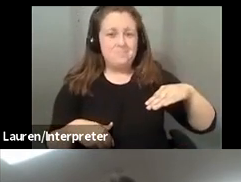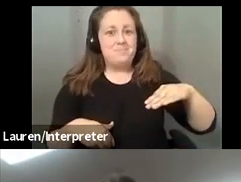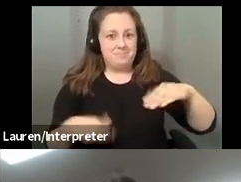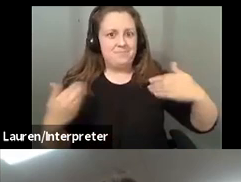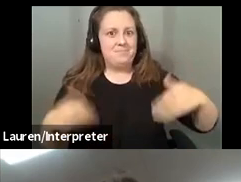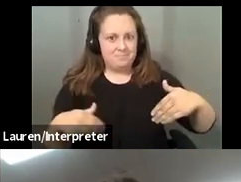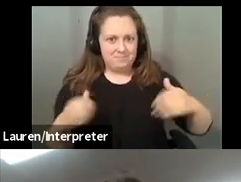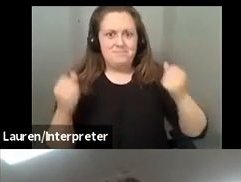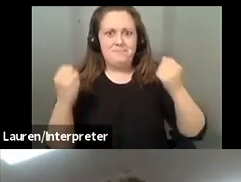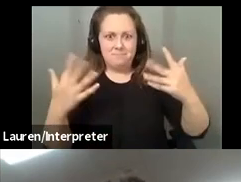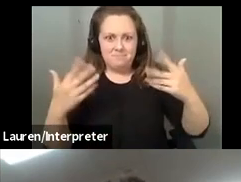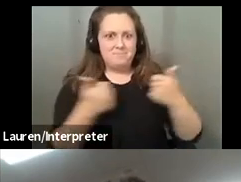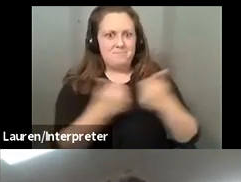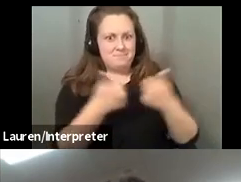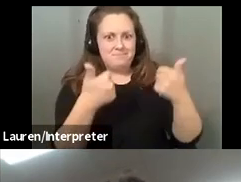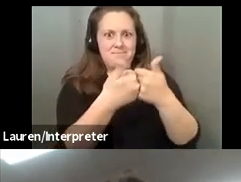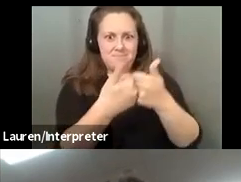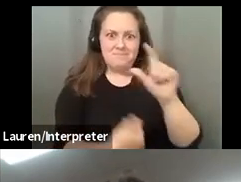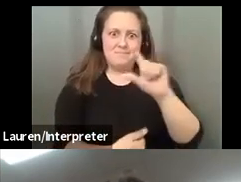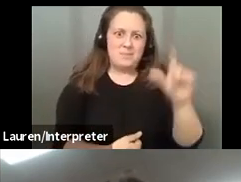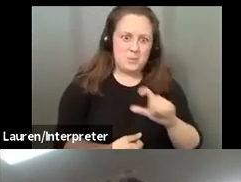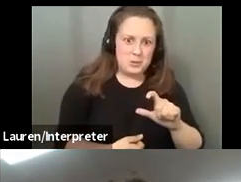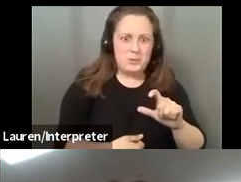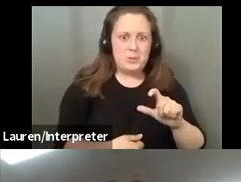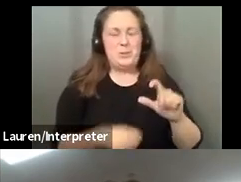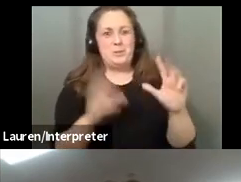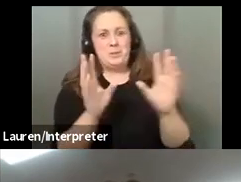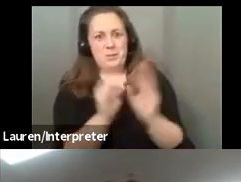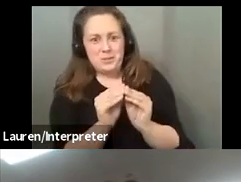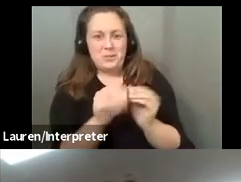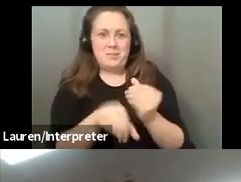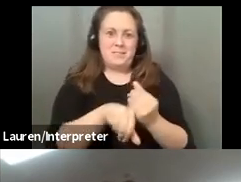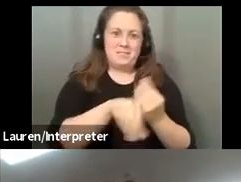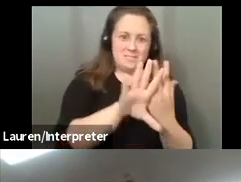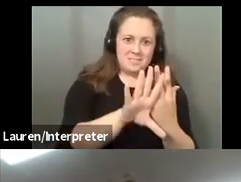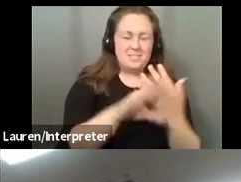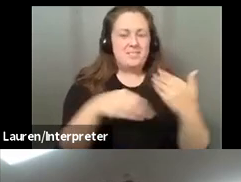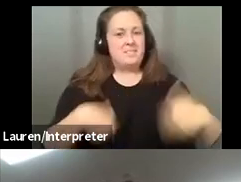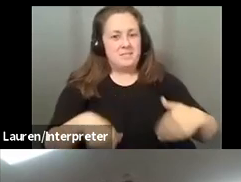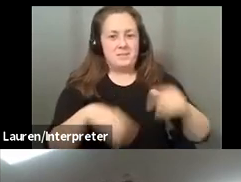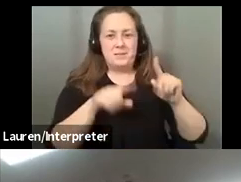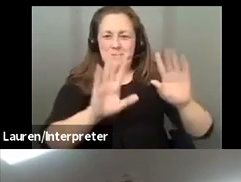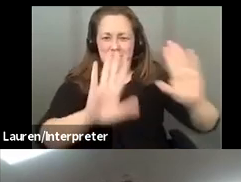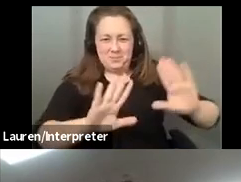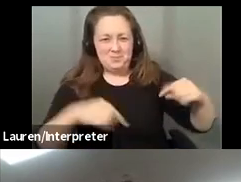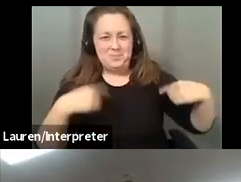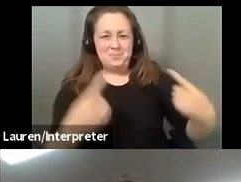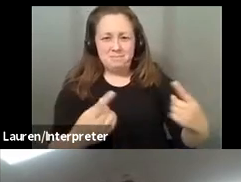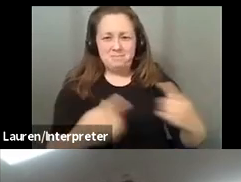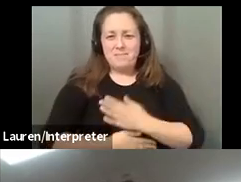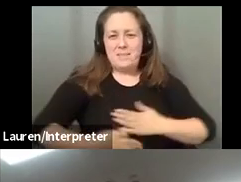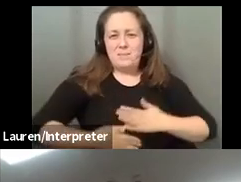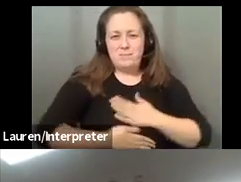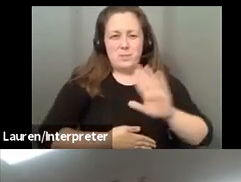chairperson has had to deal with Zooming and calling and everything else that you've done, and you were great. And I appreciate your flexibility with me during the year as